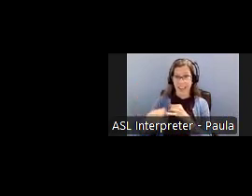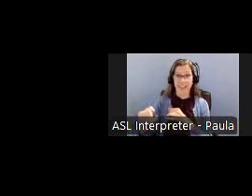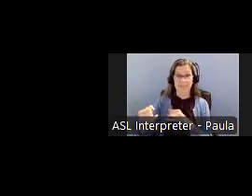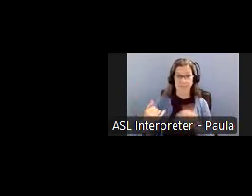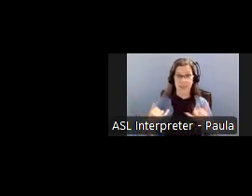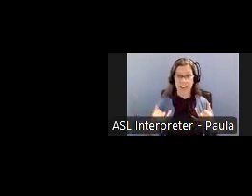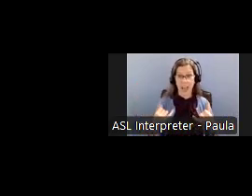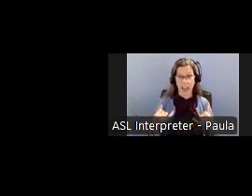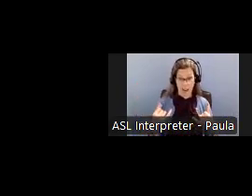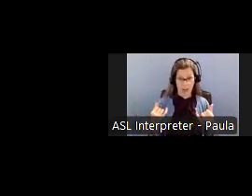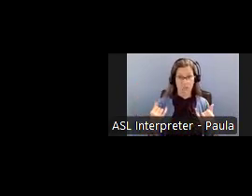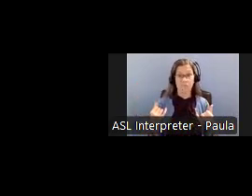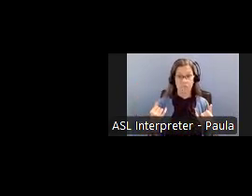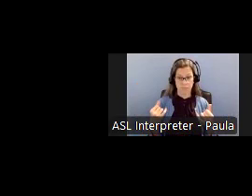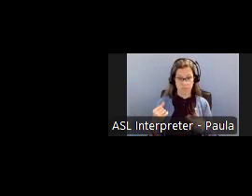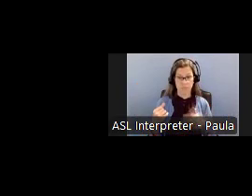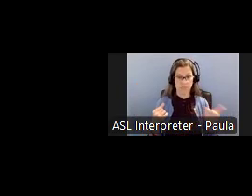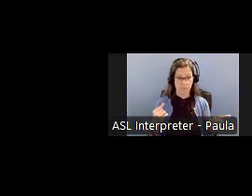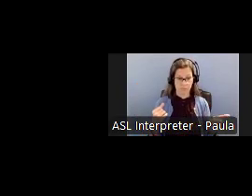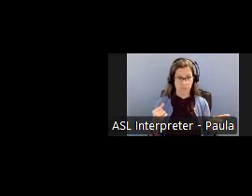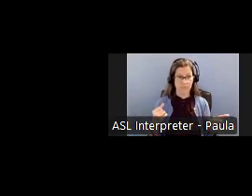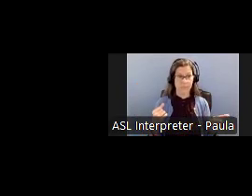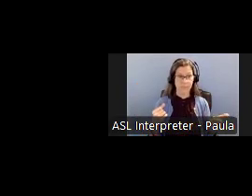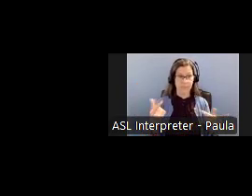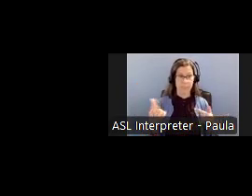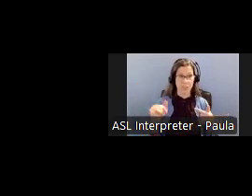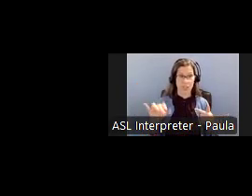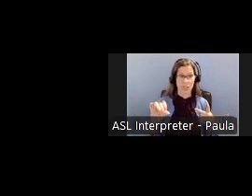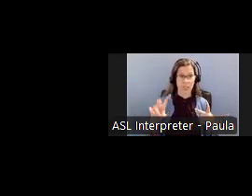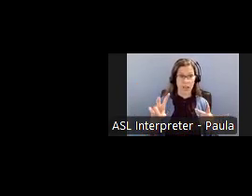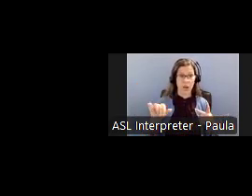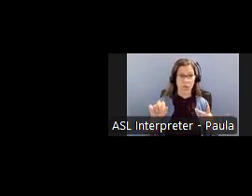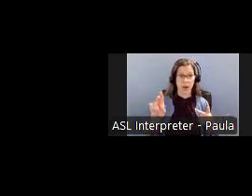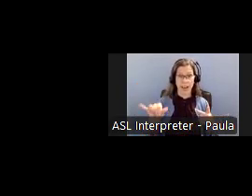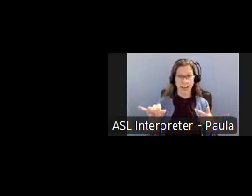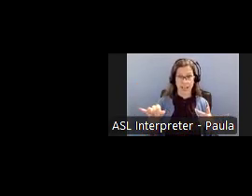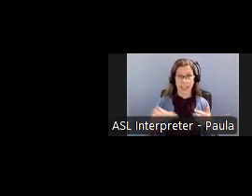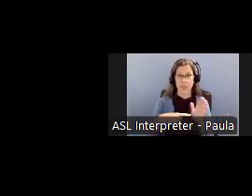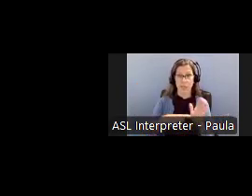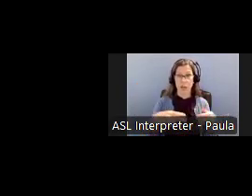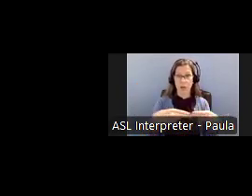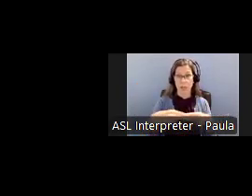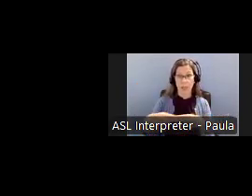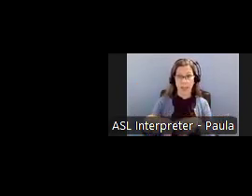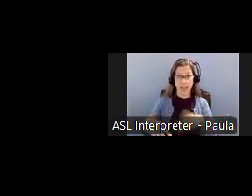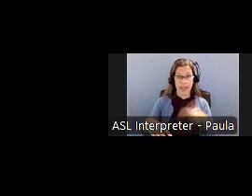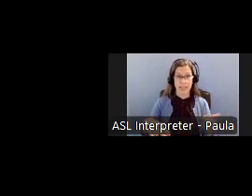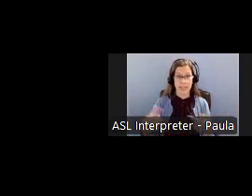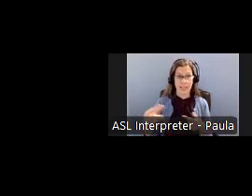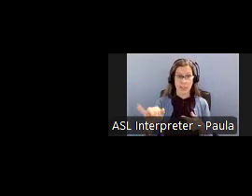I will hand the microphone over to Giovanni to walk us through the slide deck. Gio?